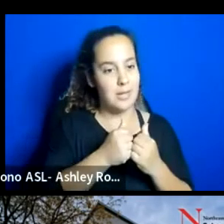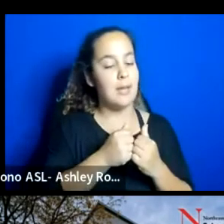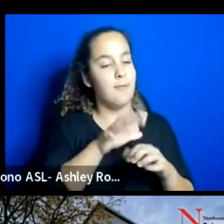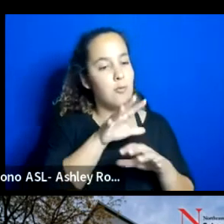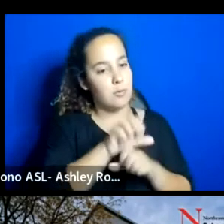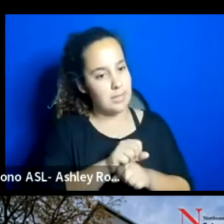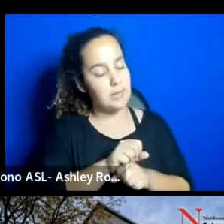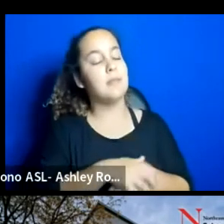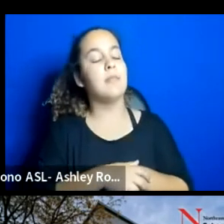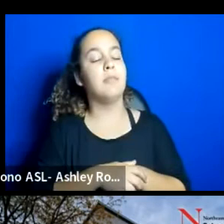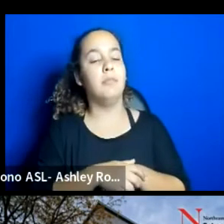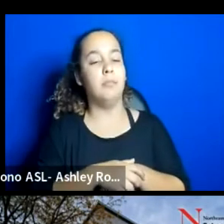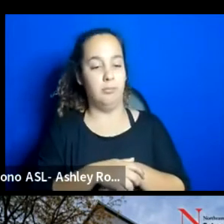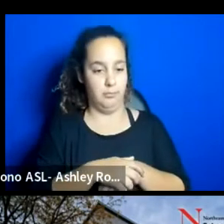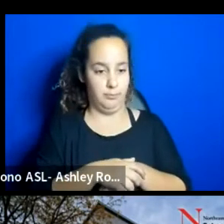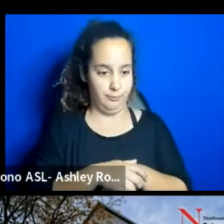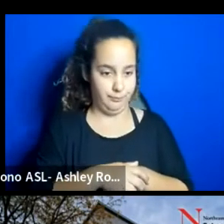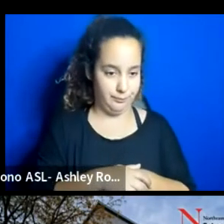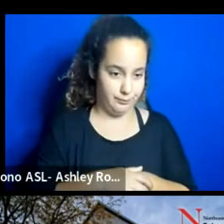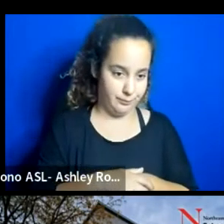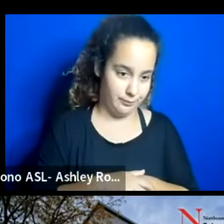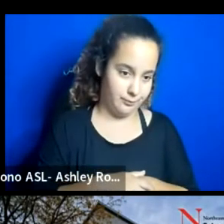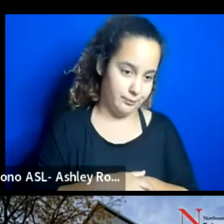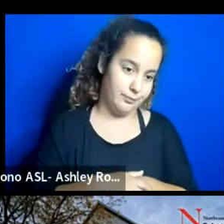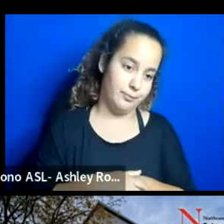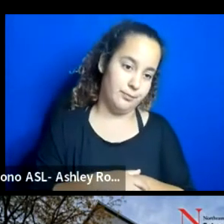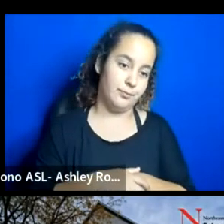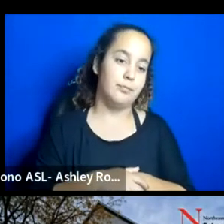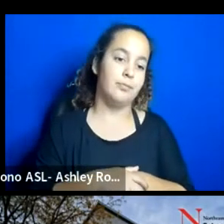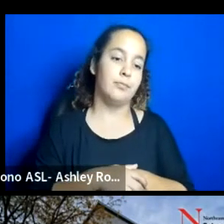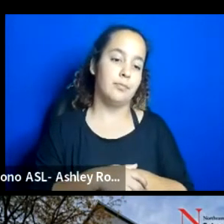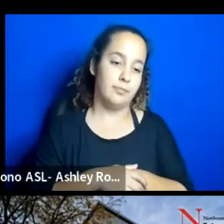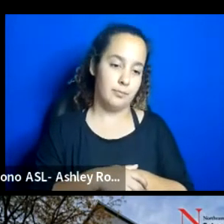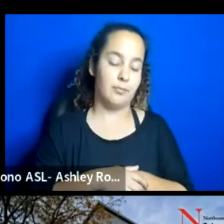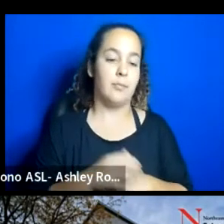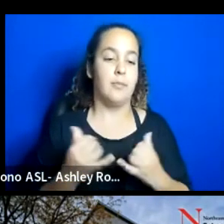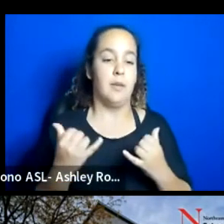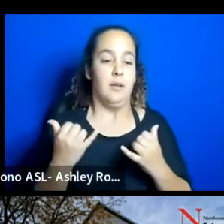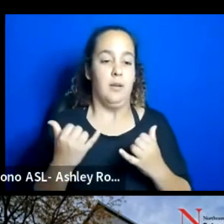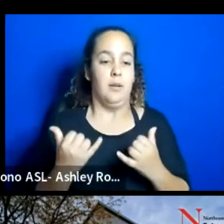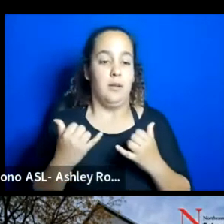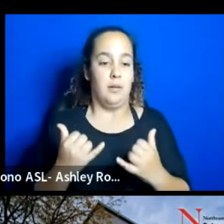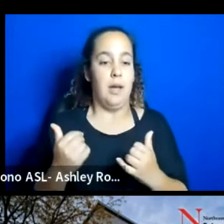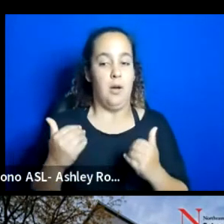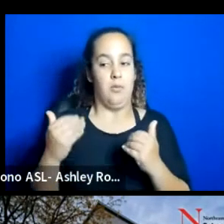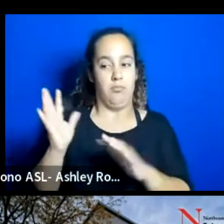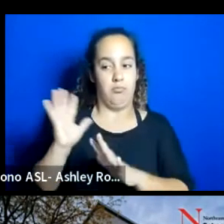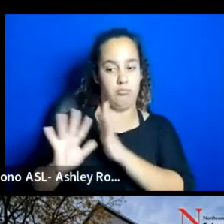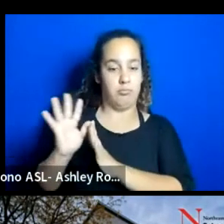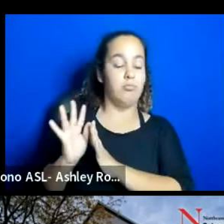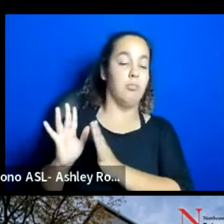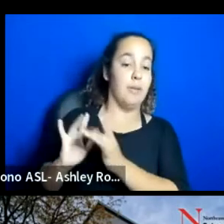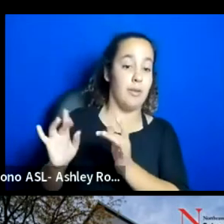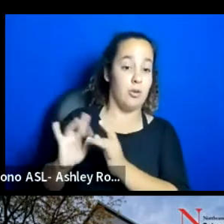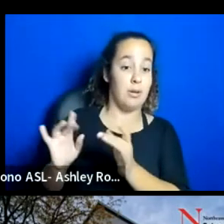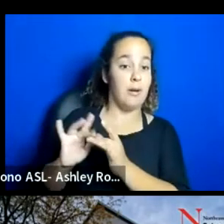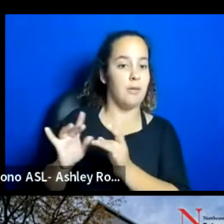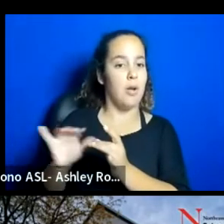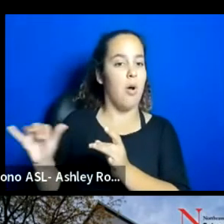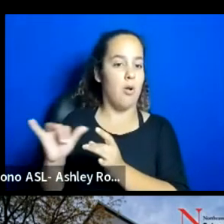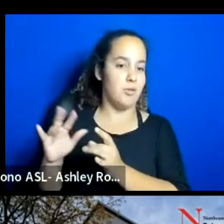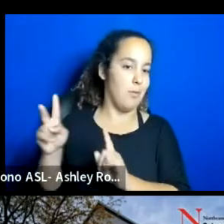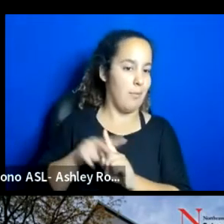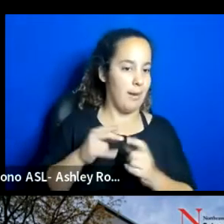how negotiation and the ongoing struggles to constitute narratives about the past have always been at stake. In a